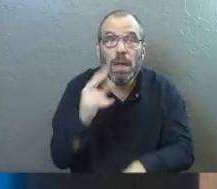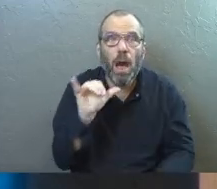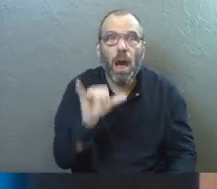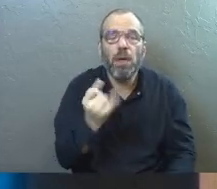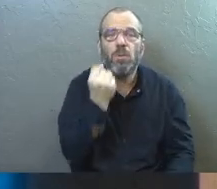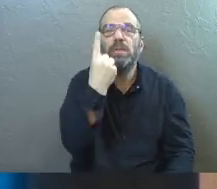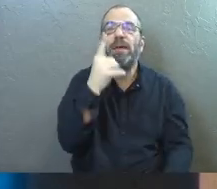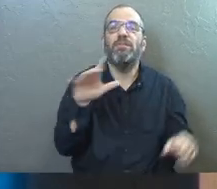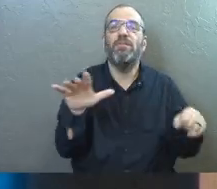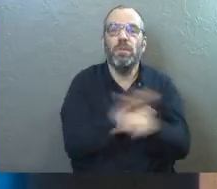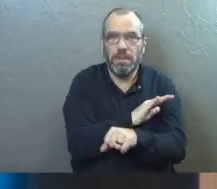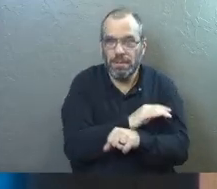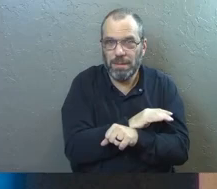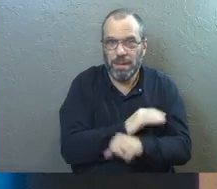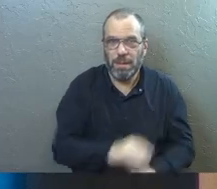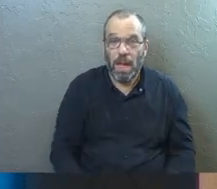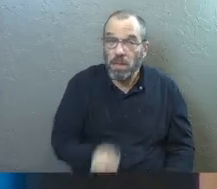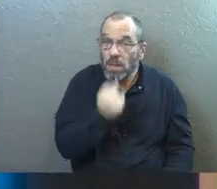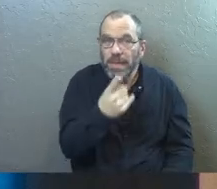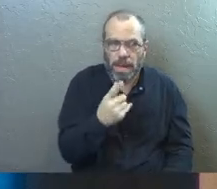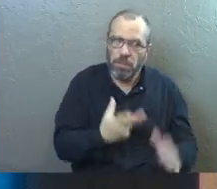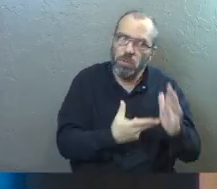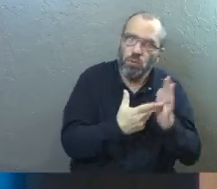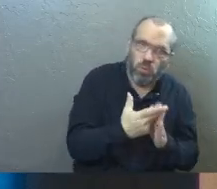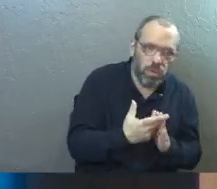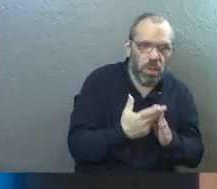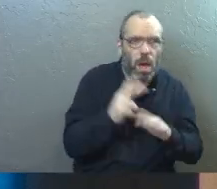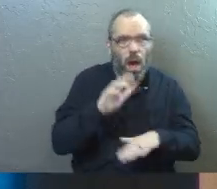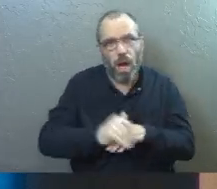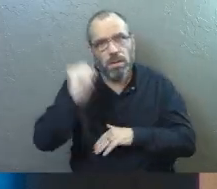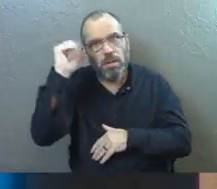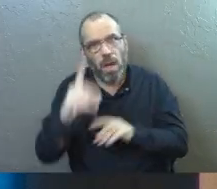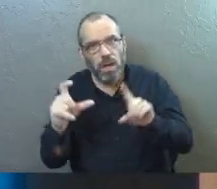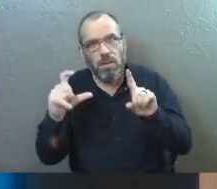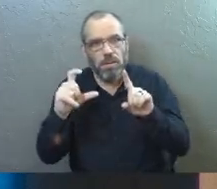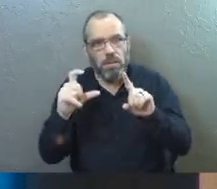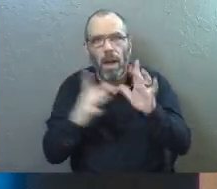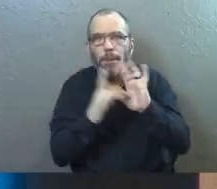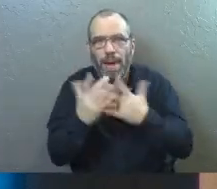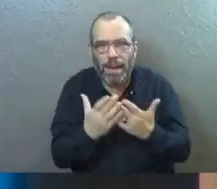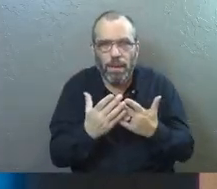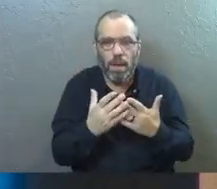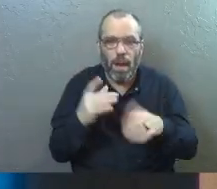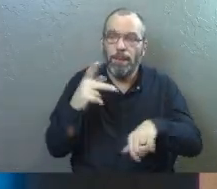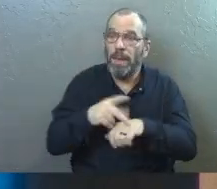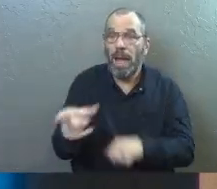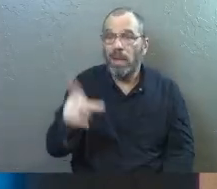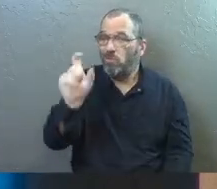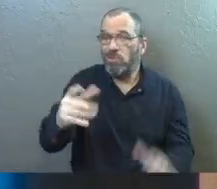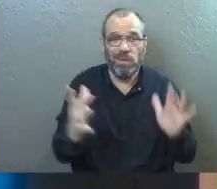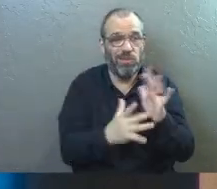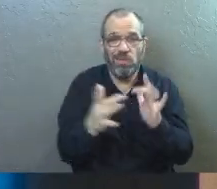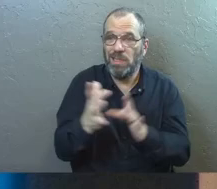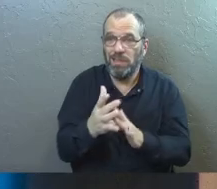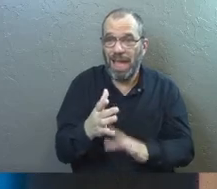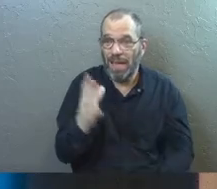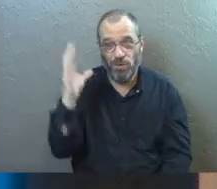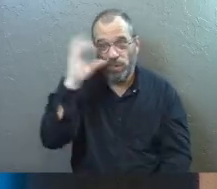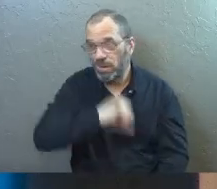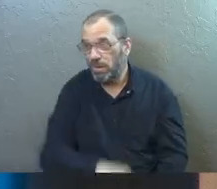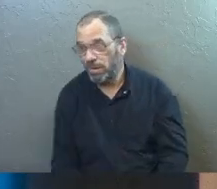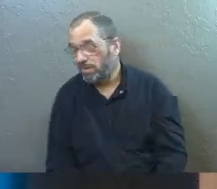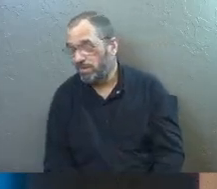and to understand. Understand the truth behind God's word here. If you're to spark note it, Peter's saying, y'all need Jesus and you don't even see it,